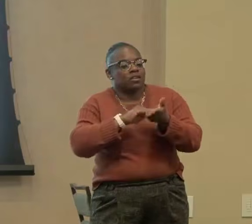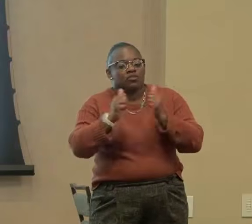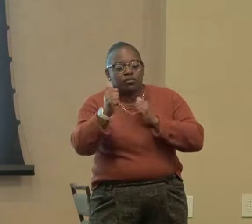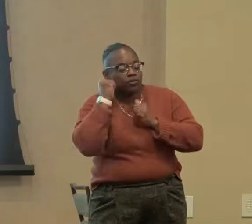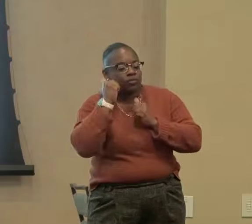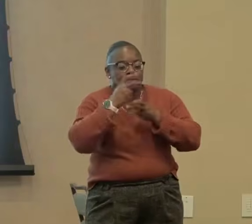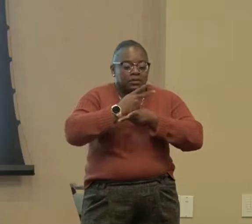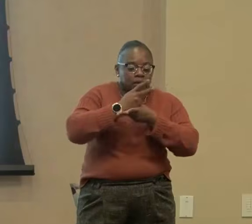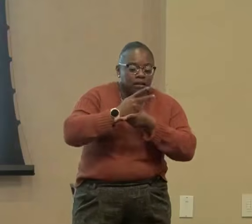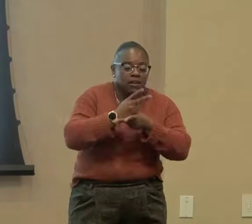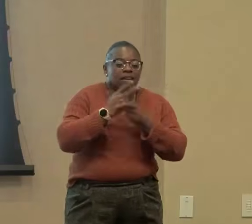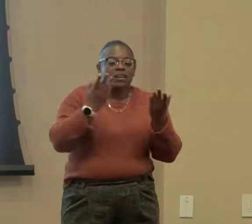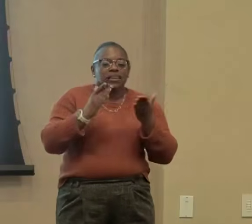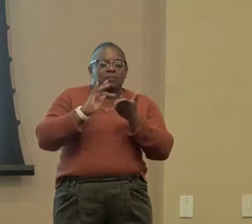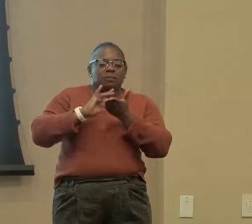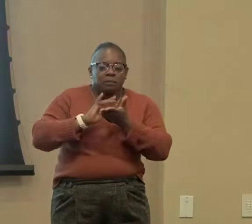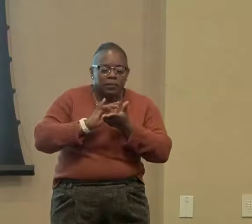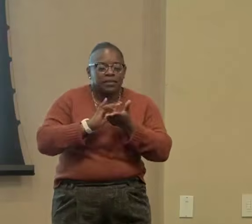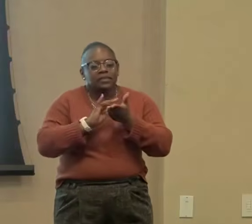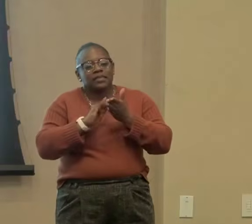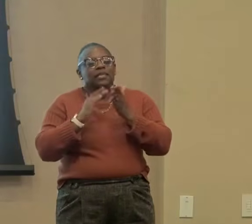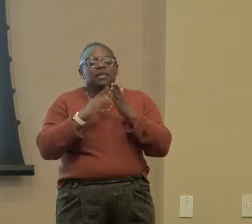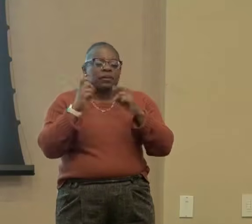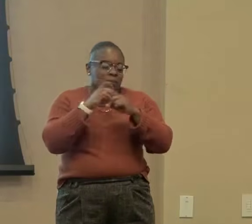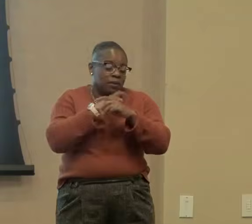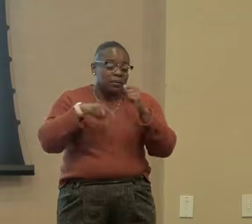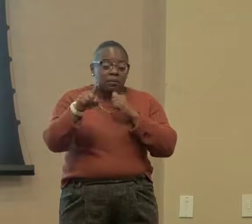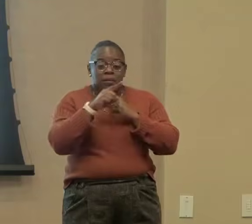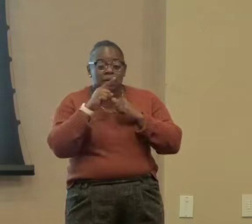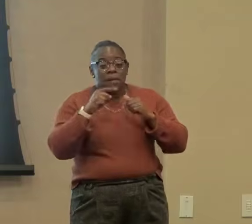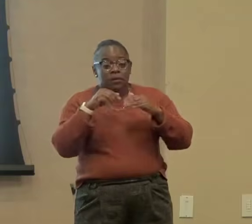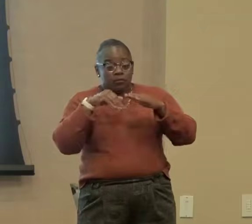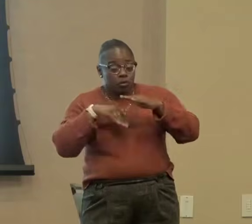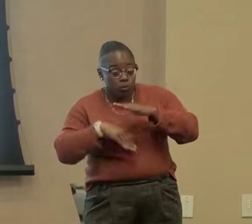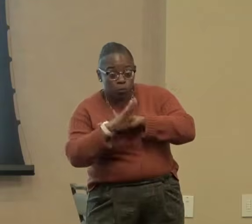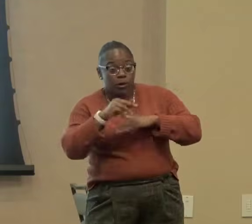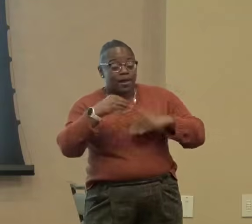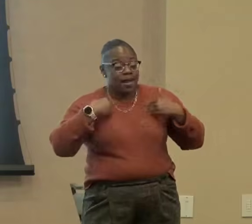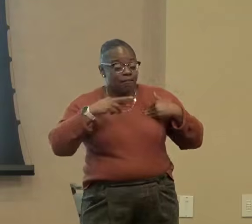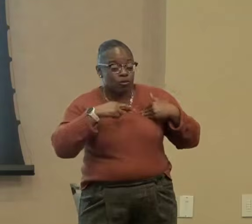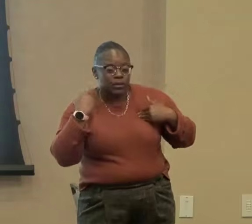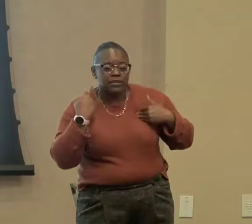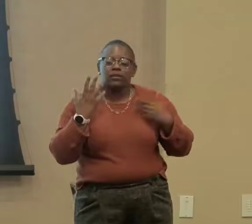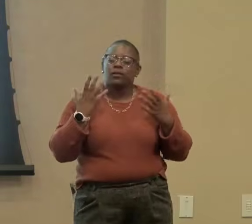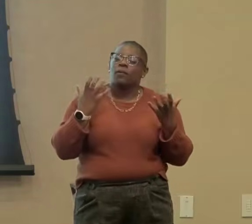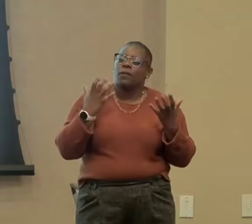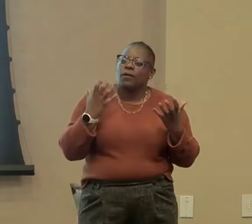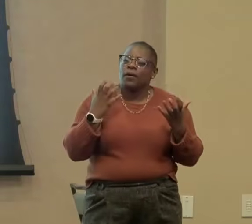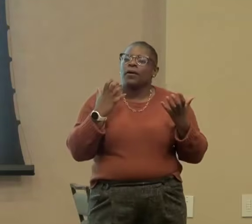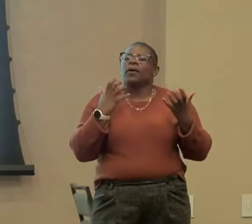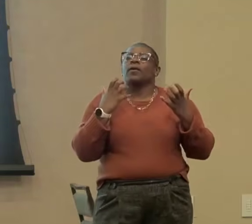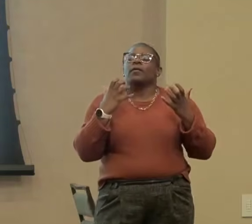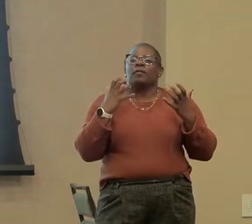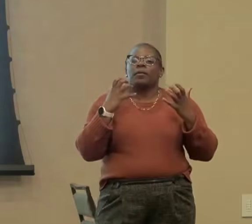practicing medicine and it can be quite litigious. But if you are informed of the risk and it's something that you want to do, there